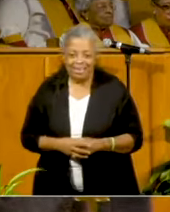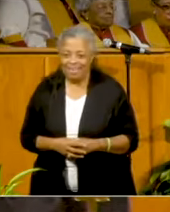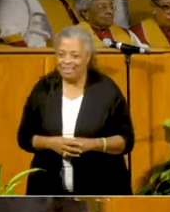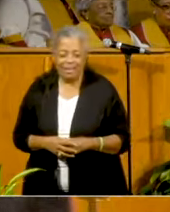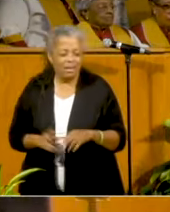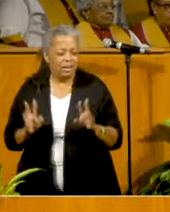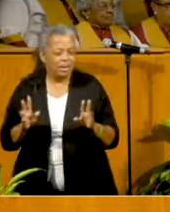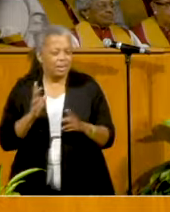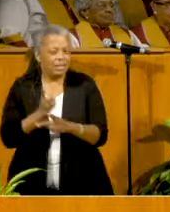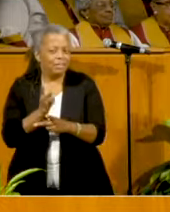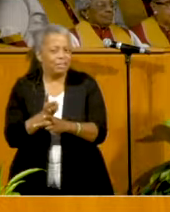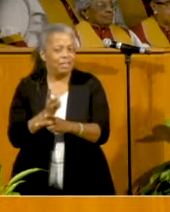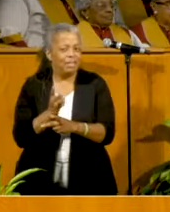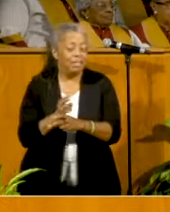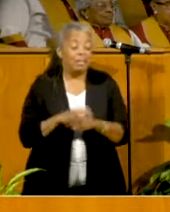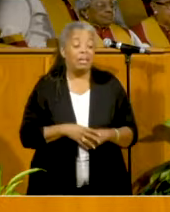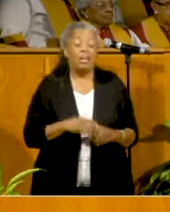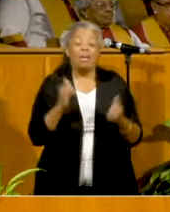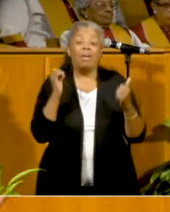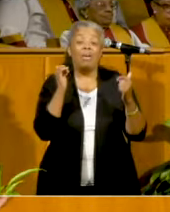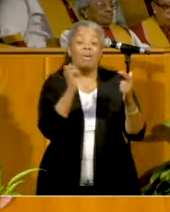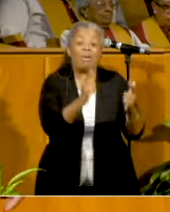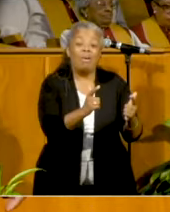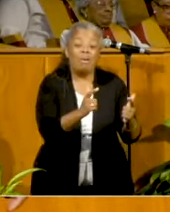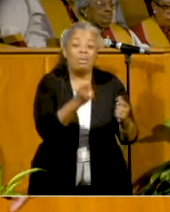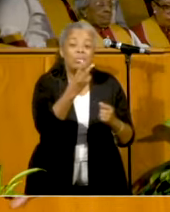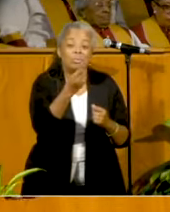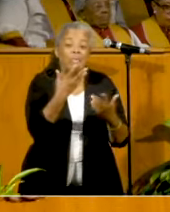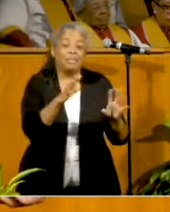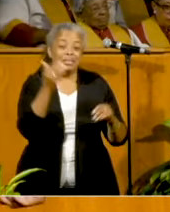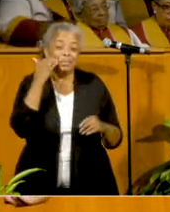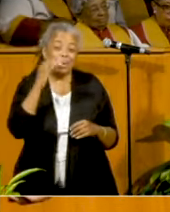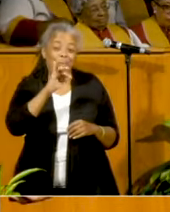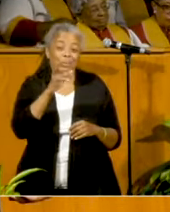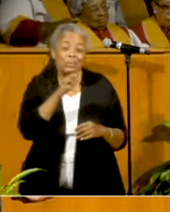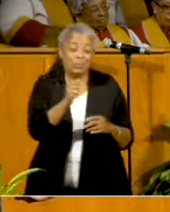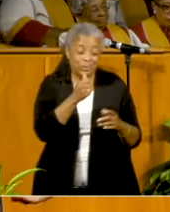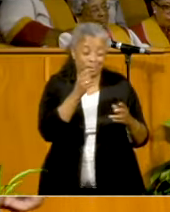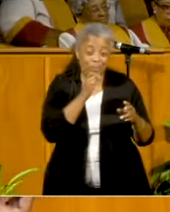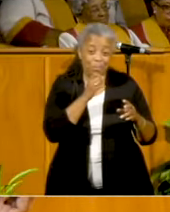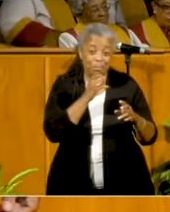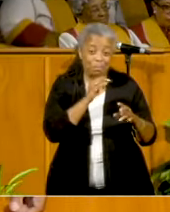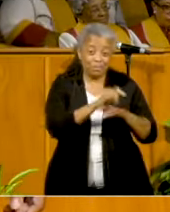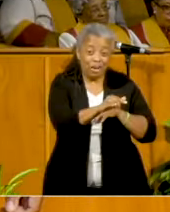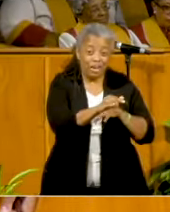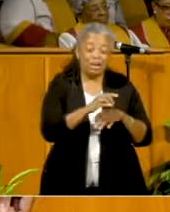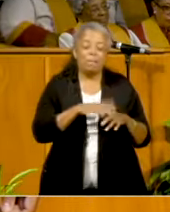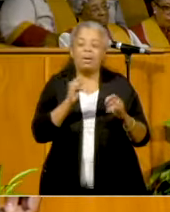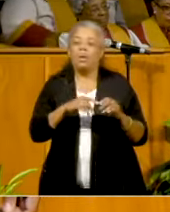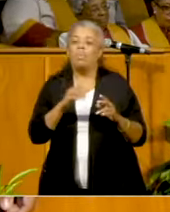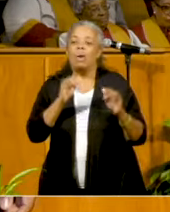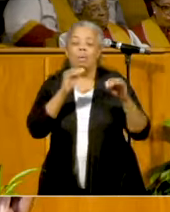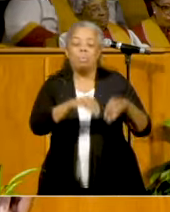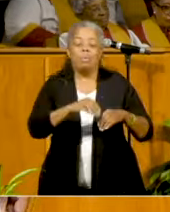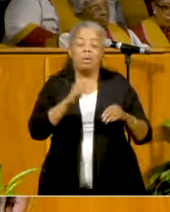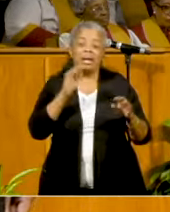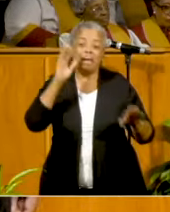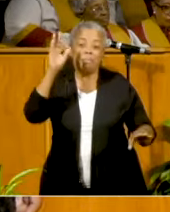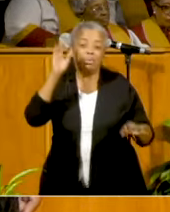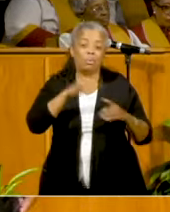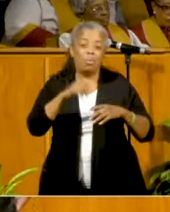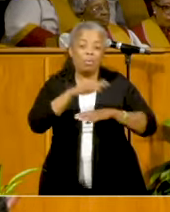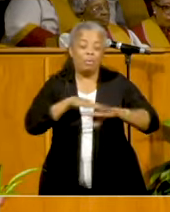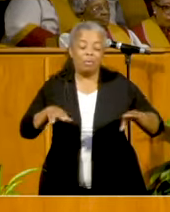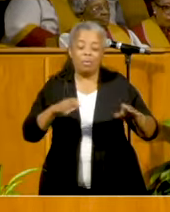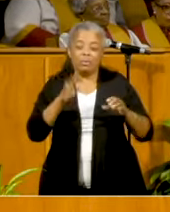What was this? Everybody knows Judas betrayed, and nobody put a motion on the floor to vote him